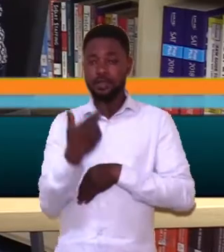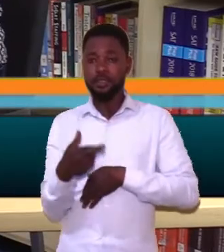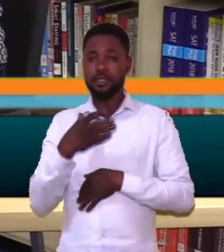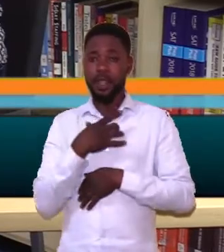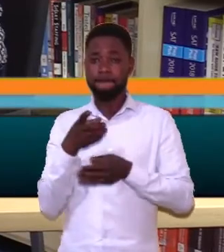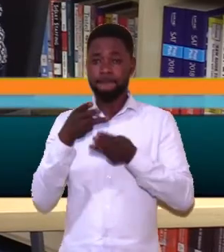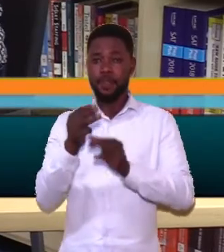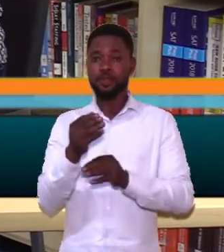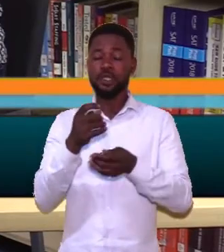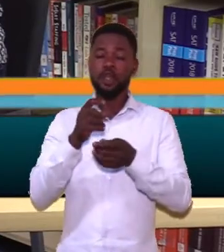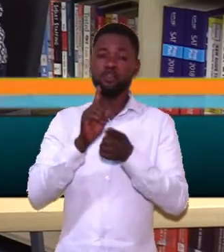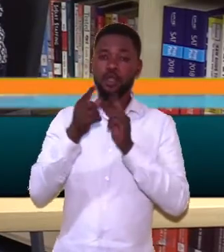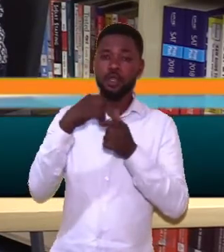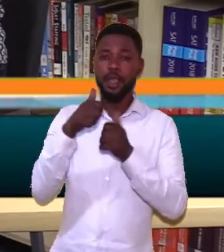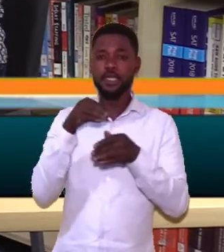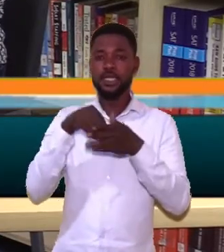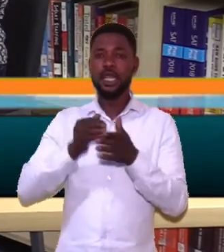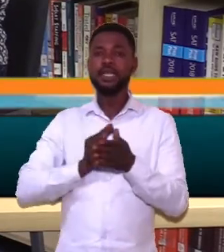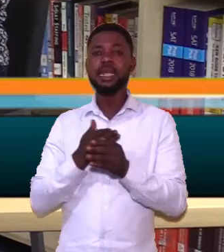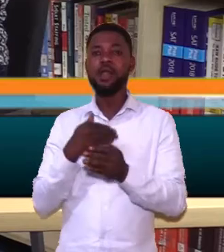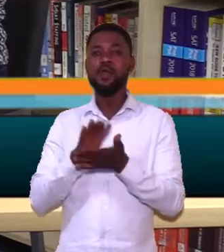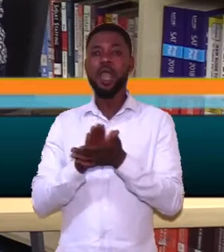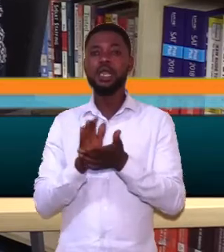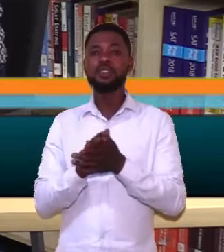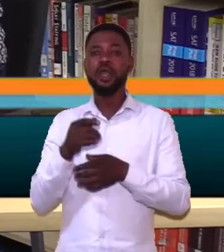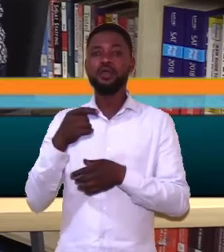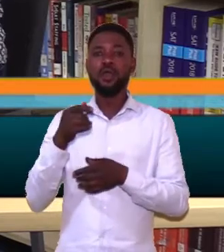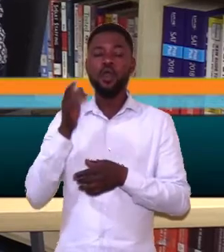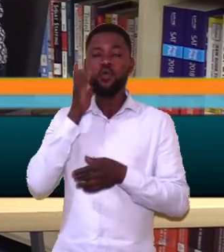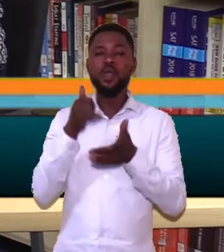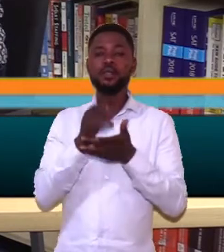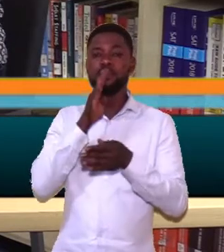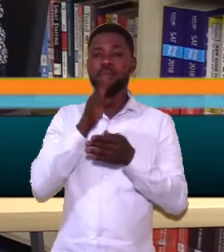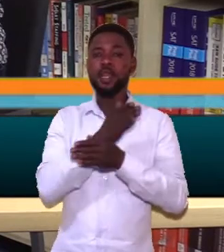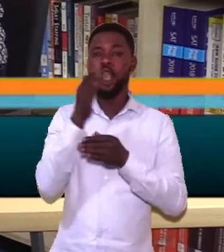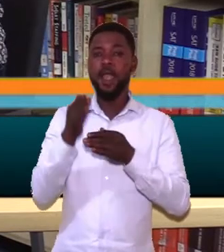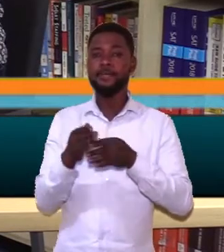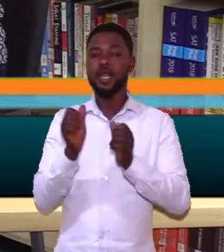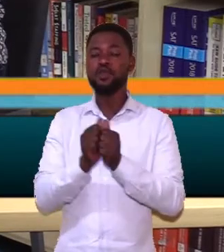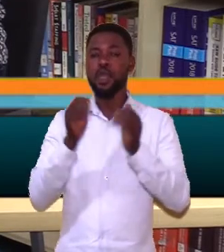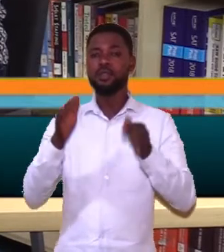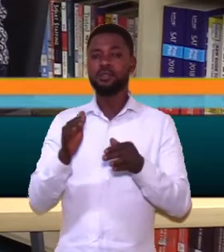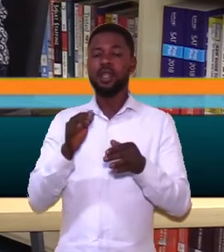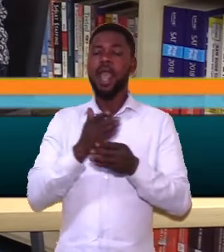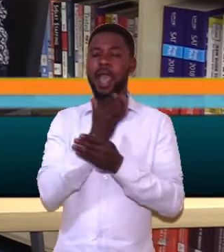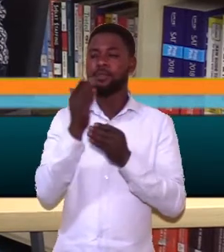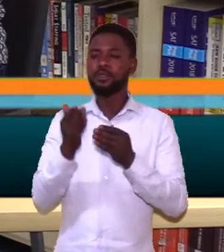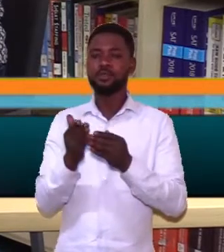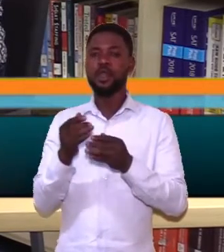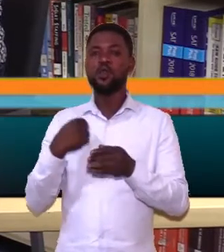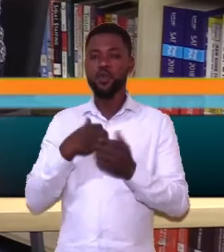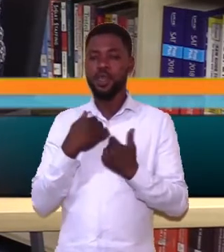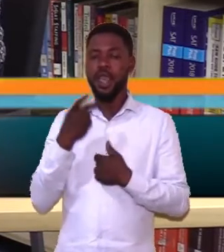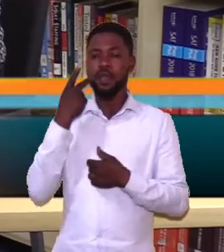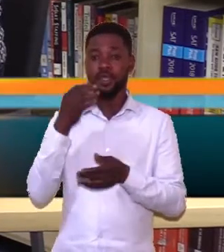resources and methodology you've talked about in our schools. Yes. Will it be complete? It will be complete without the teachers. Absolutely and not. We have